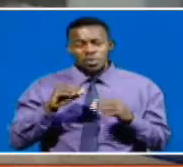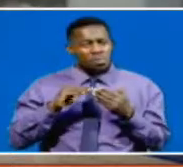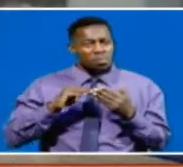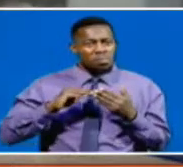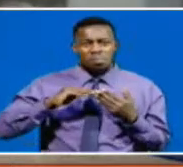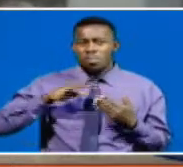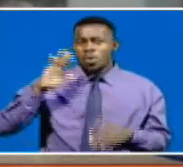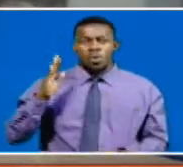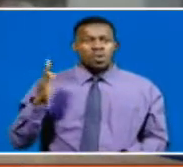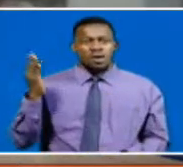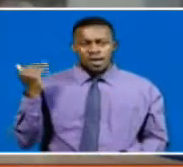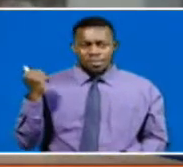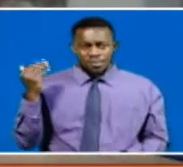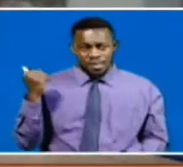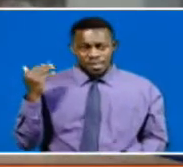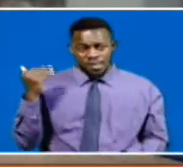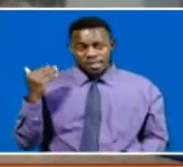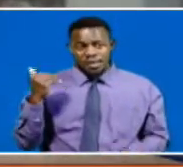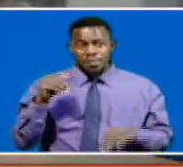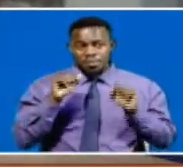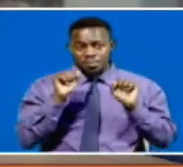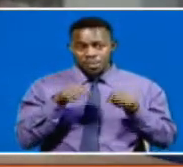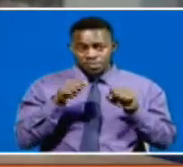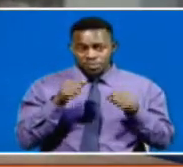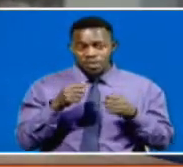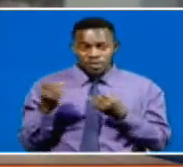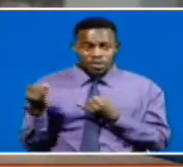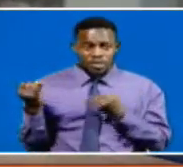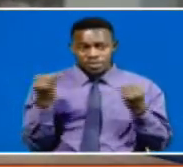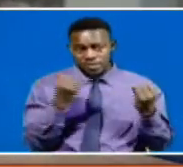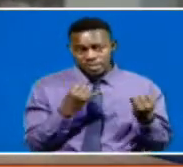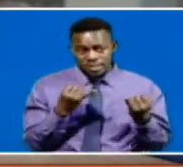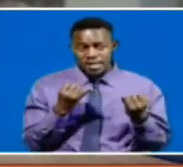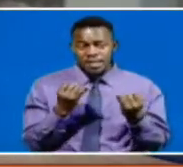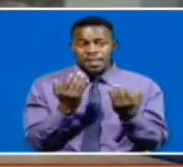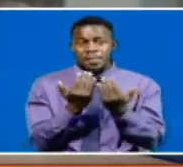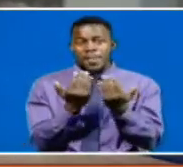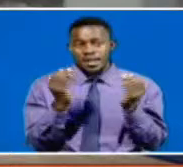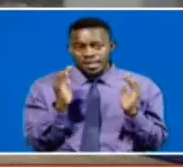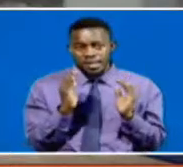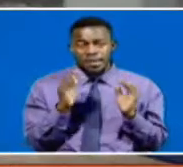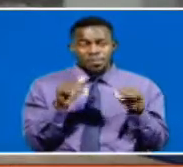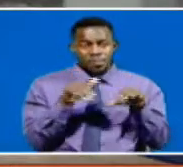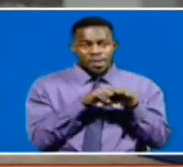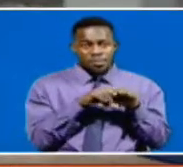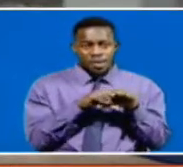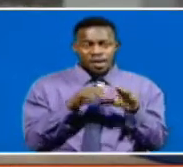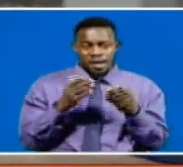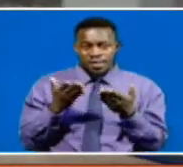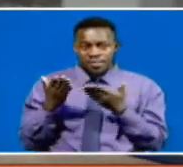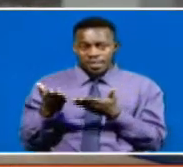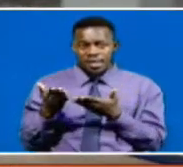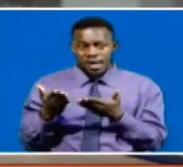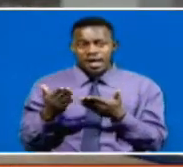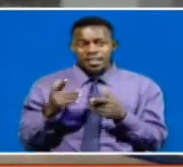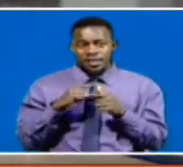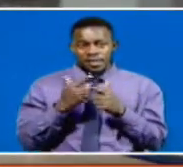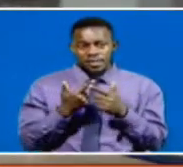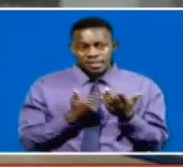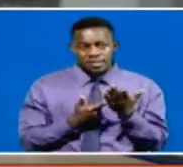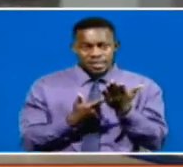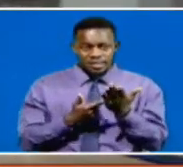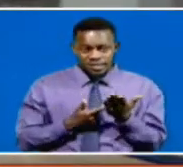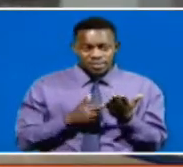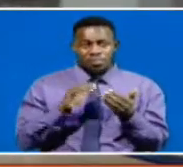to cover, so little time. Allow me to introduce my panelists joining me in studio to help us make sense of what